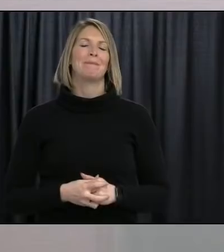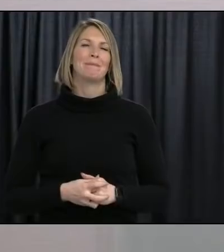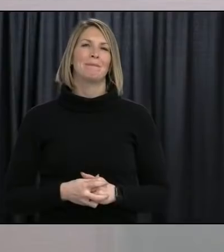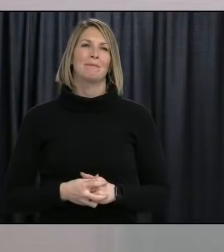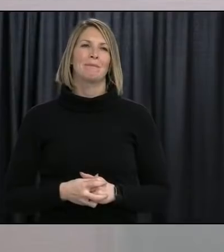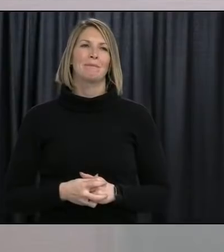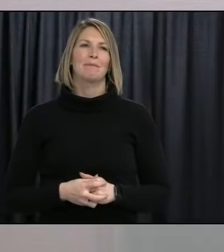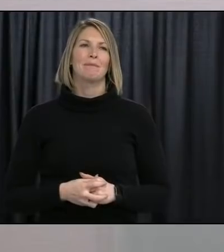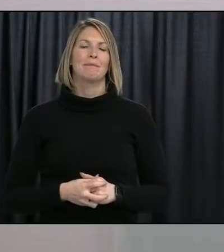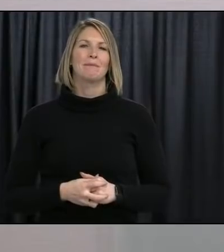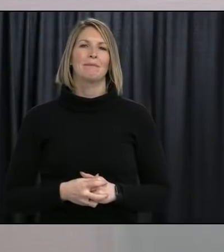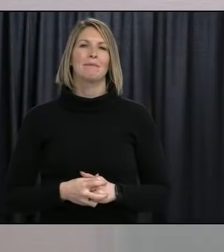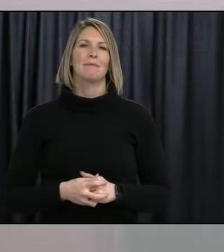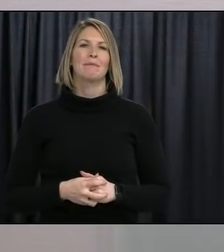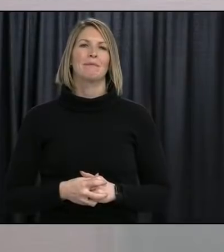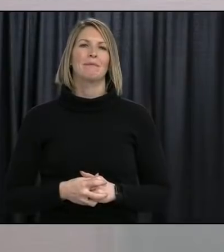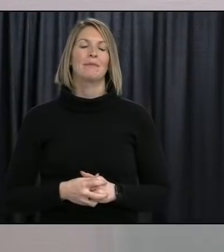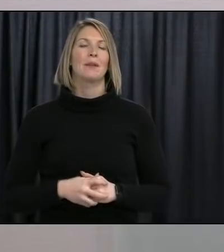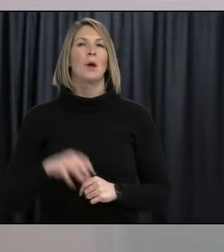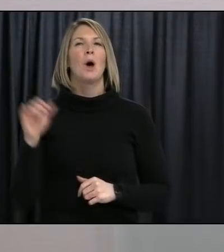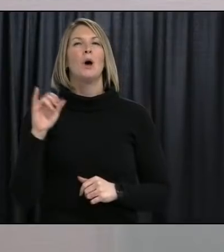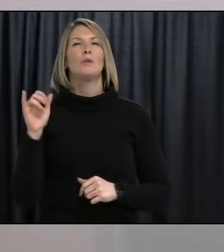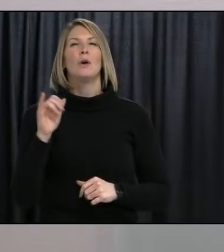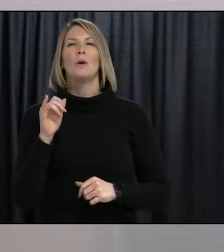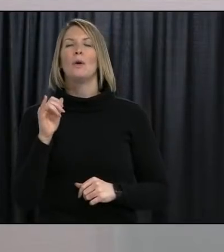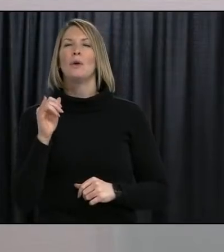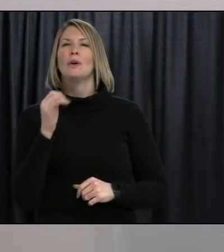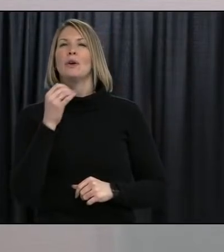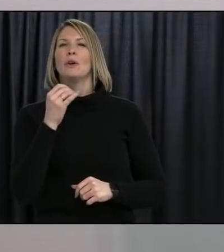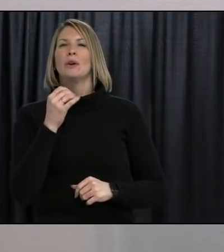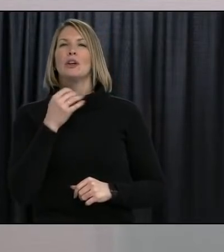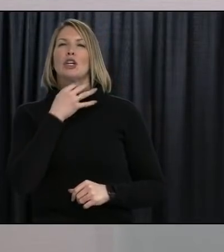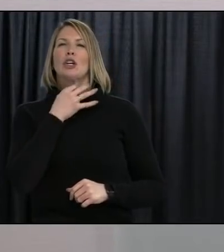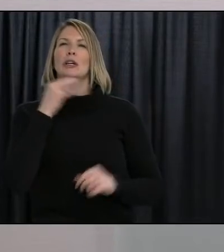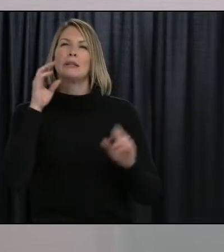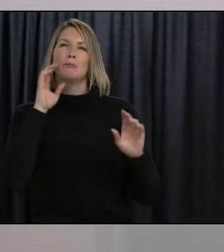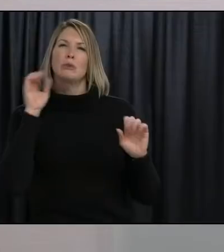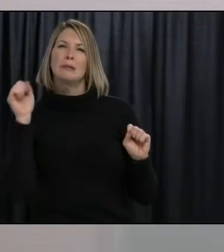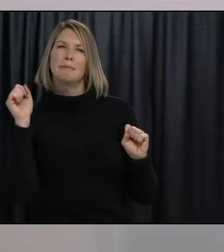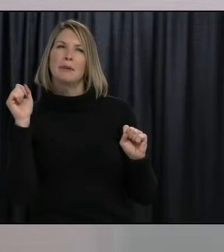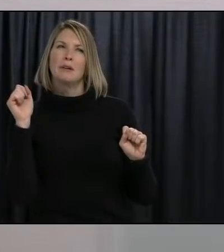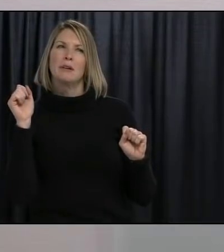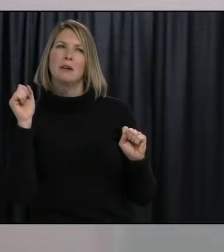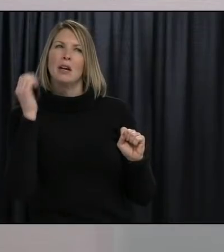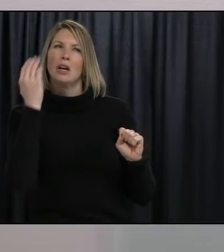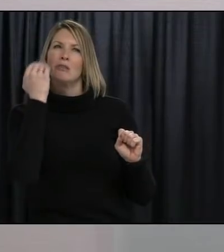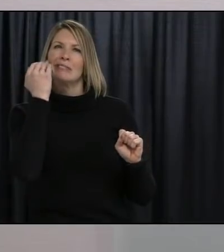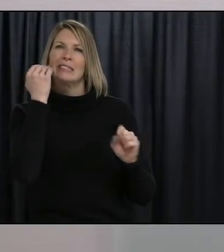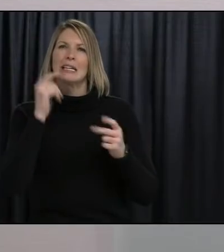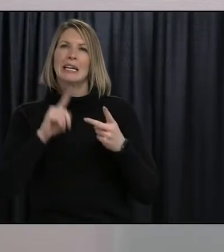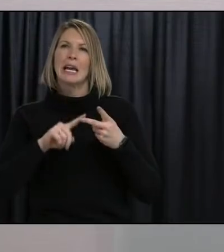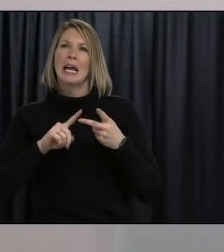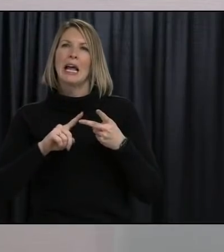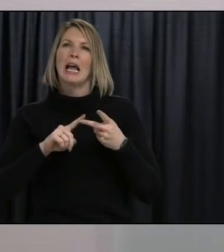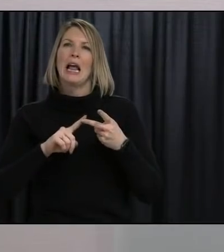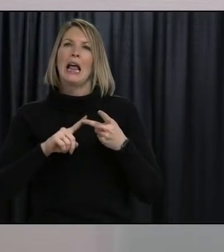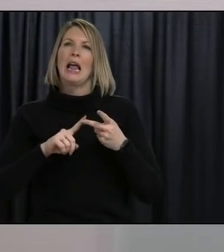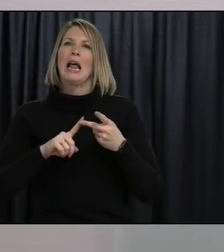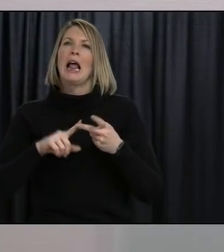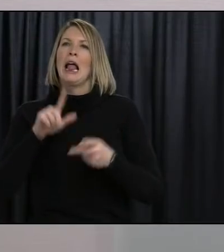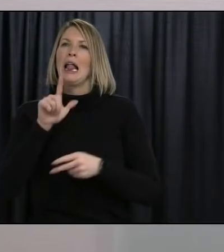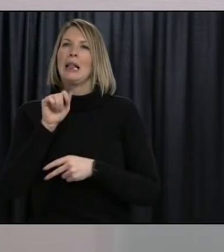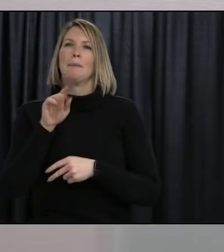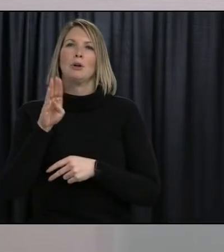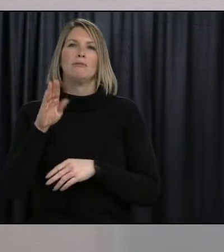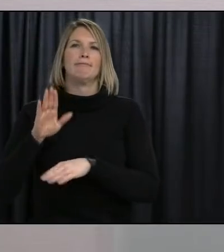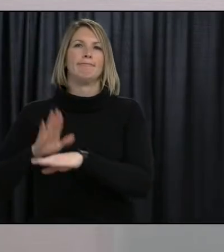Thank you. And Premier, in noting that the Liberal caucus here was advised for no international travel, what do you make